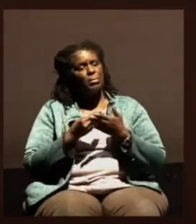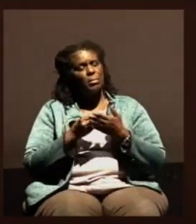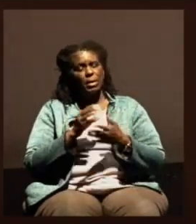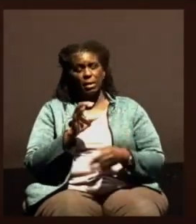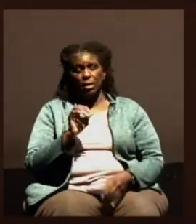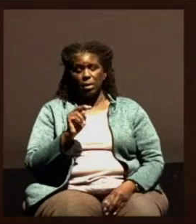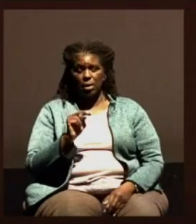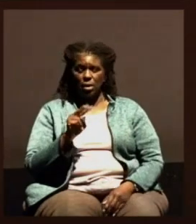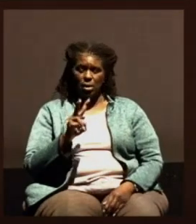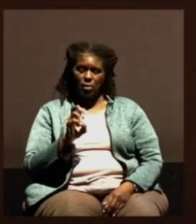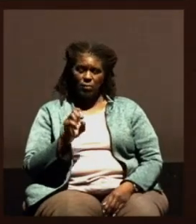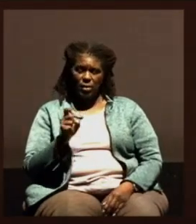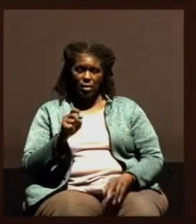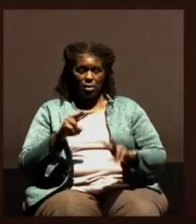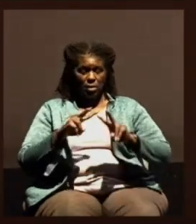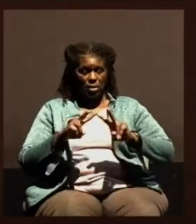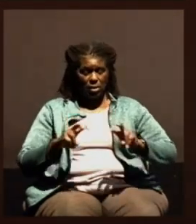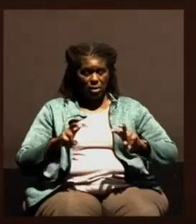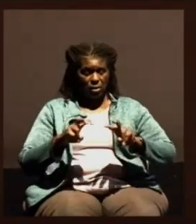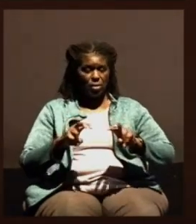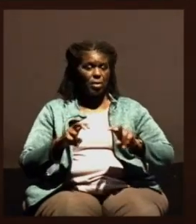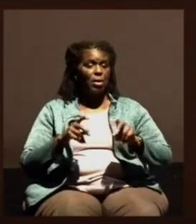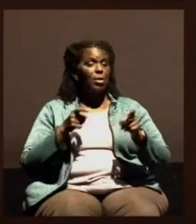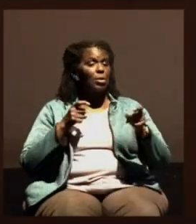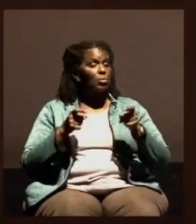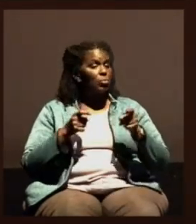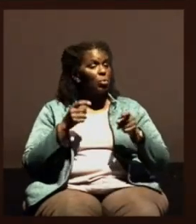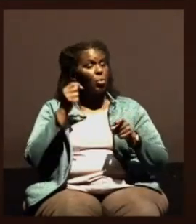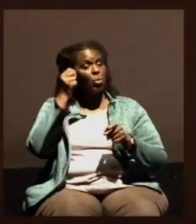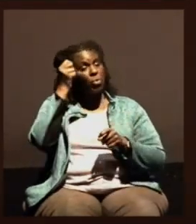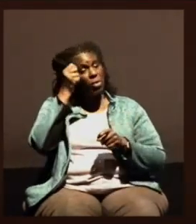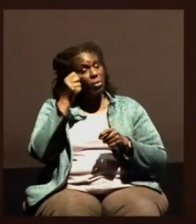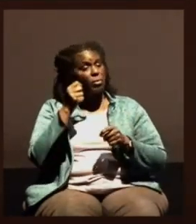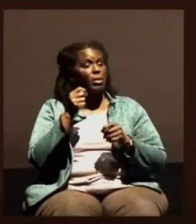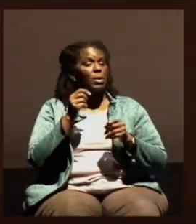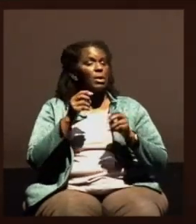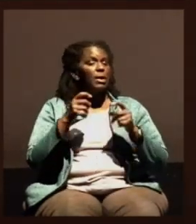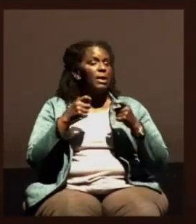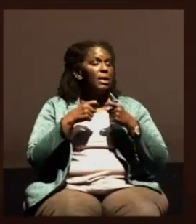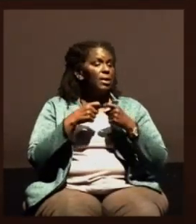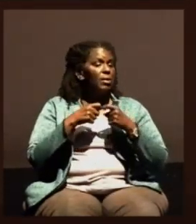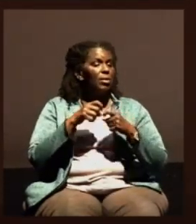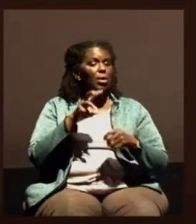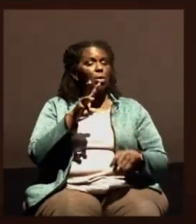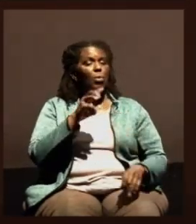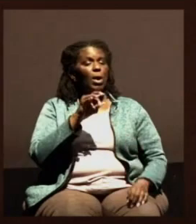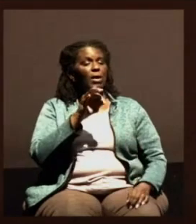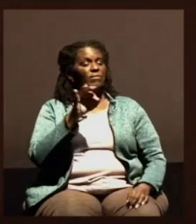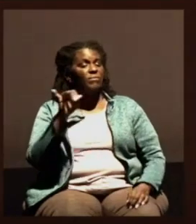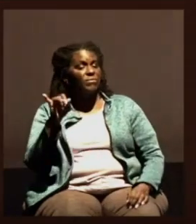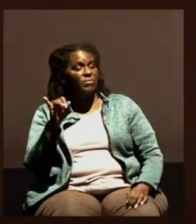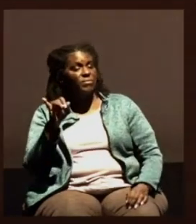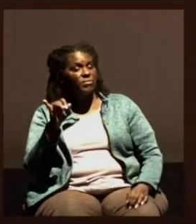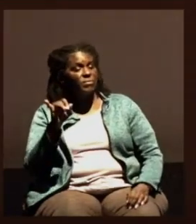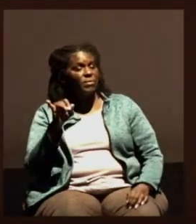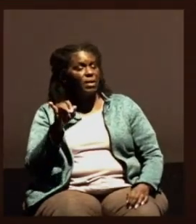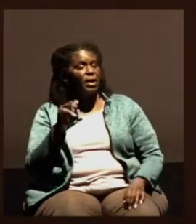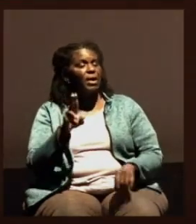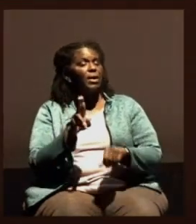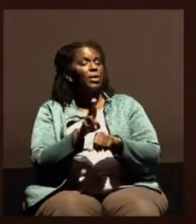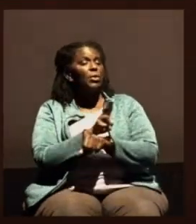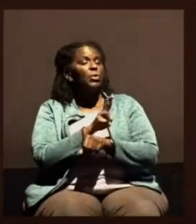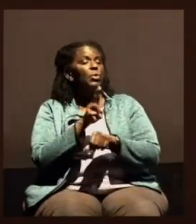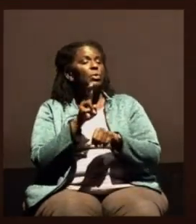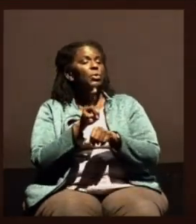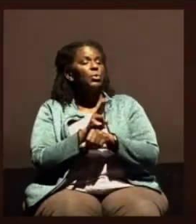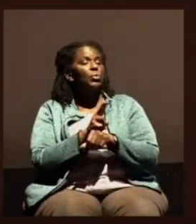in signal processing, control theory, electronics. So the Wi-Fi, your speech recognition software, the chips in your